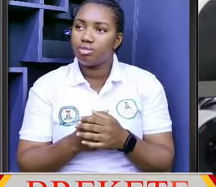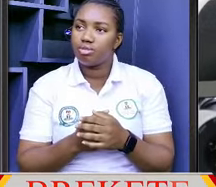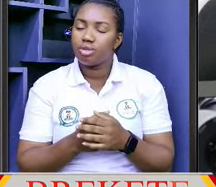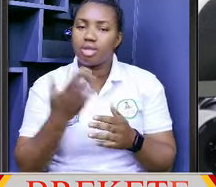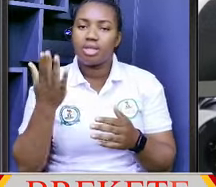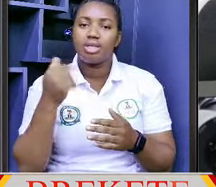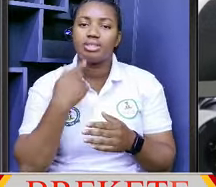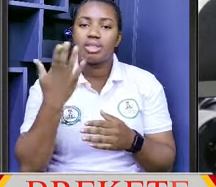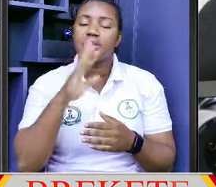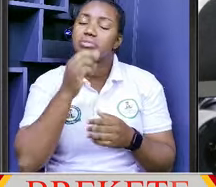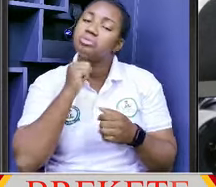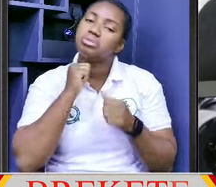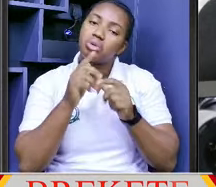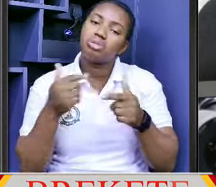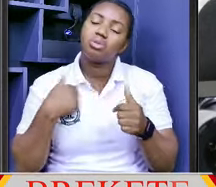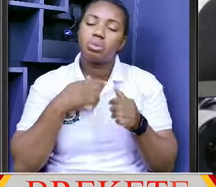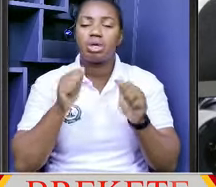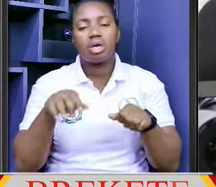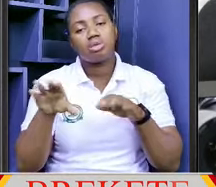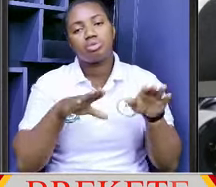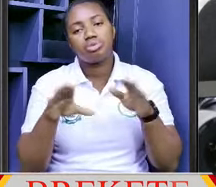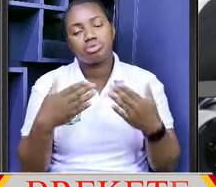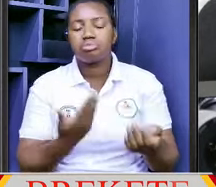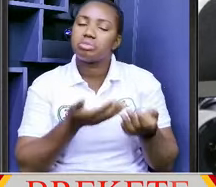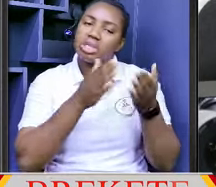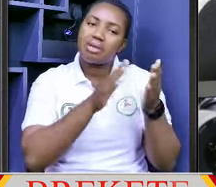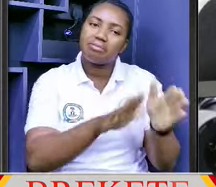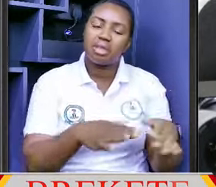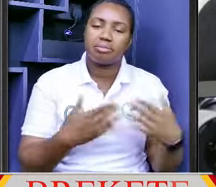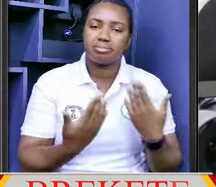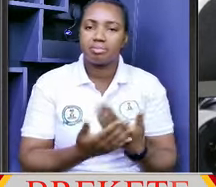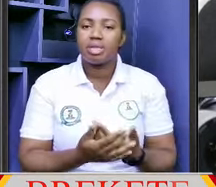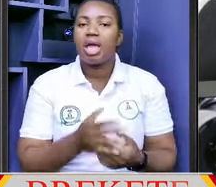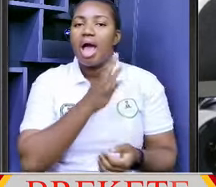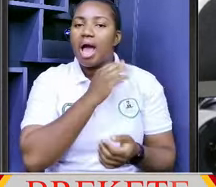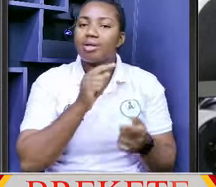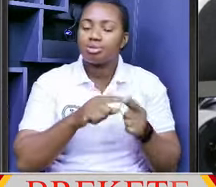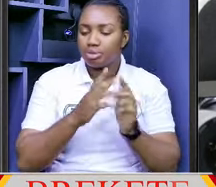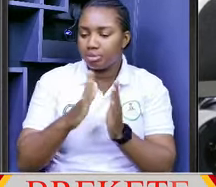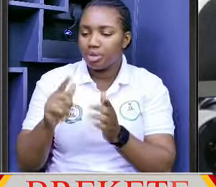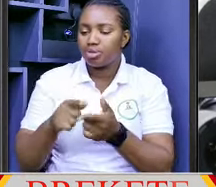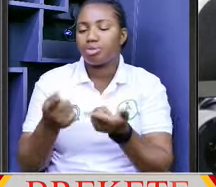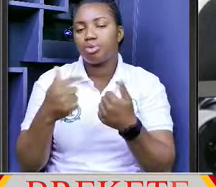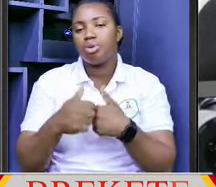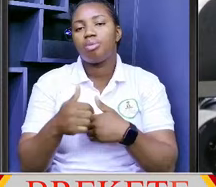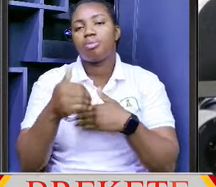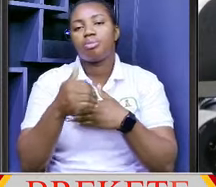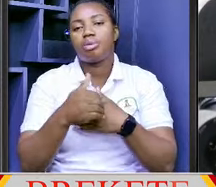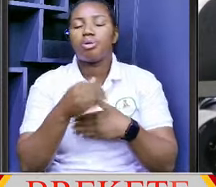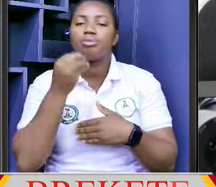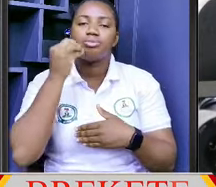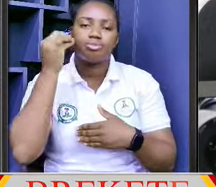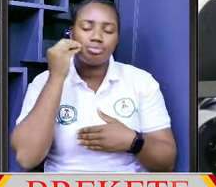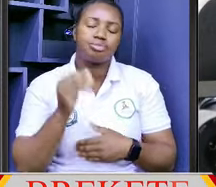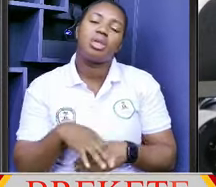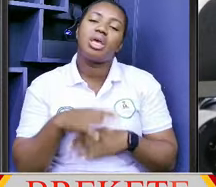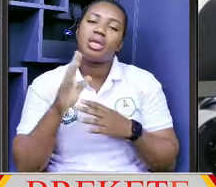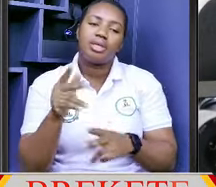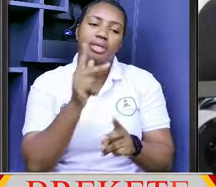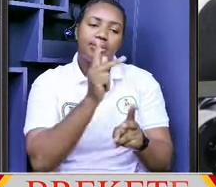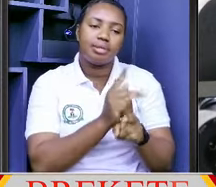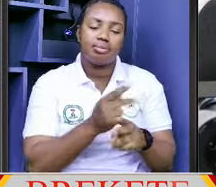nothing you can do. He's dead. Put him in the mortuary and arrange, I'm coming home. So they put him in the